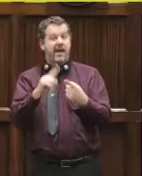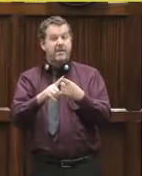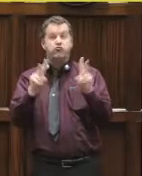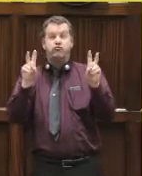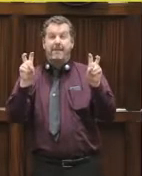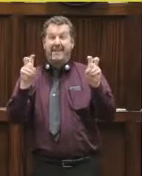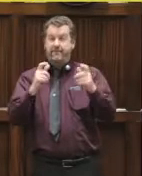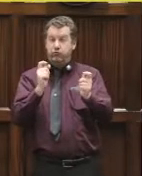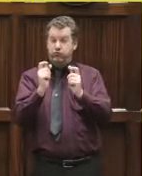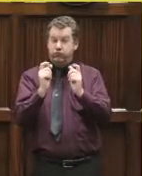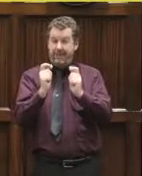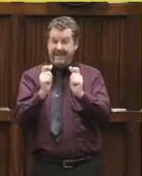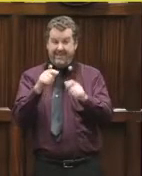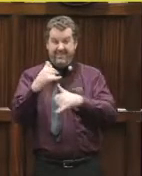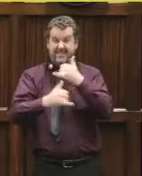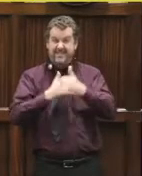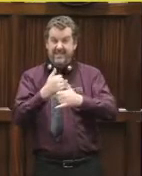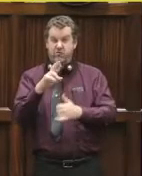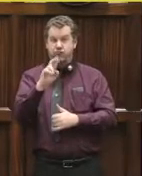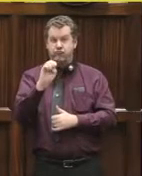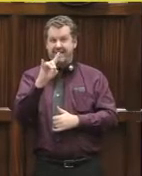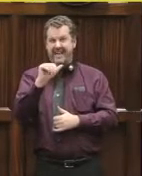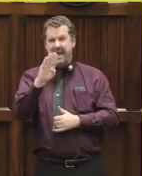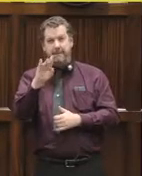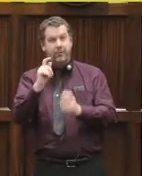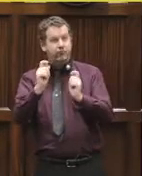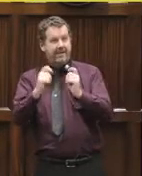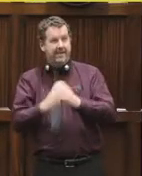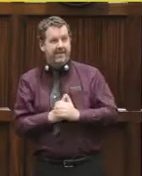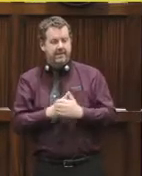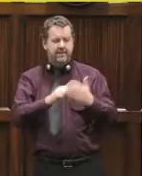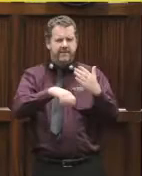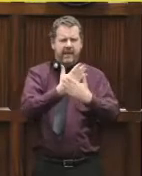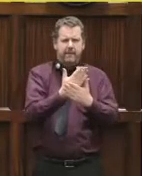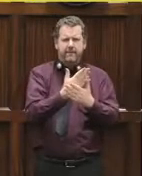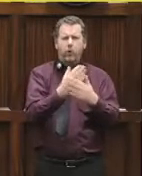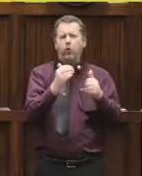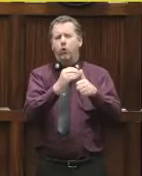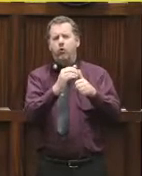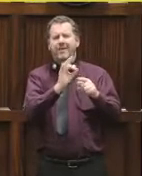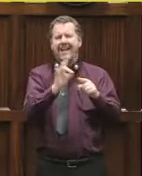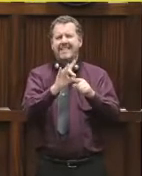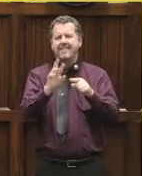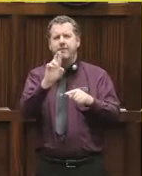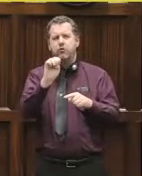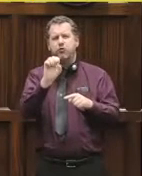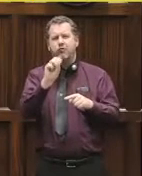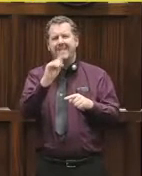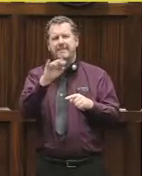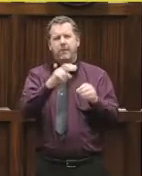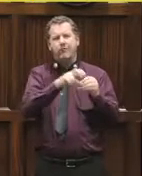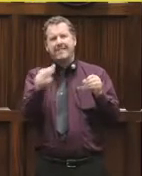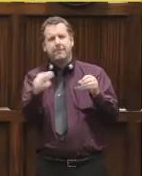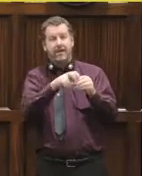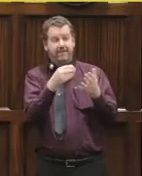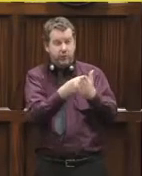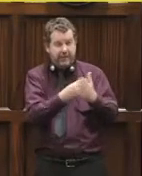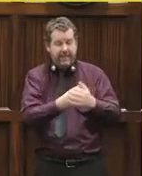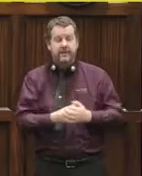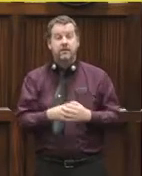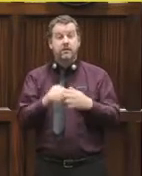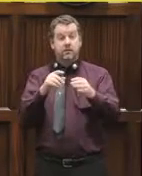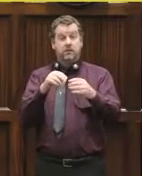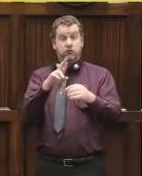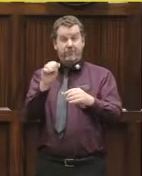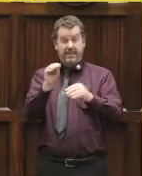rehabilitative training this year. The development of alternative respite models with the €1 million targeted funding, the